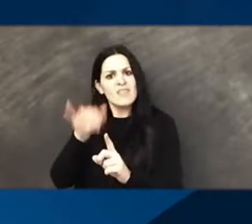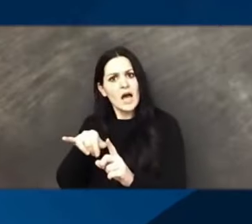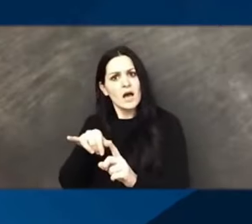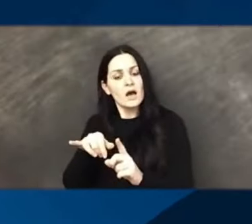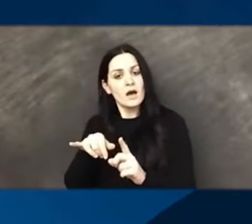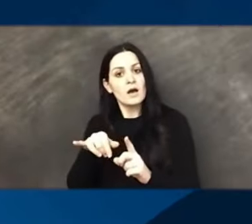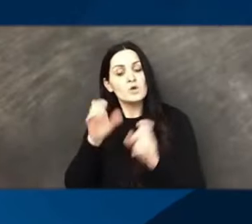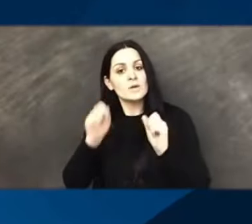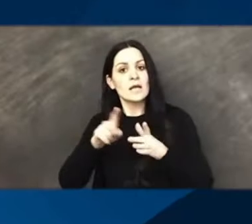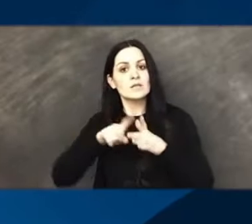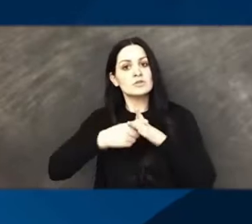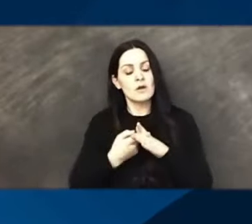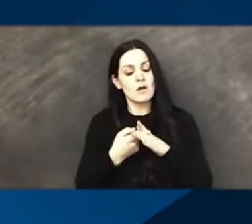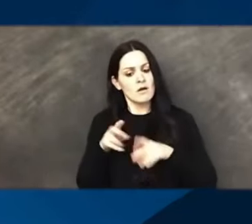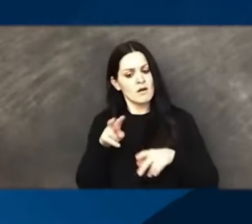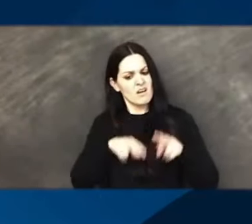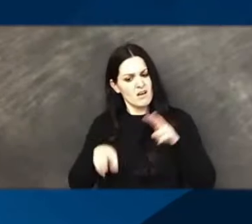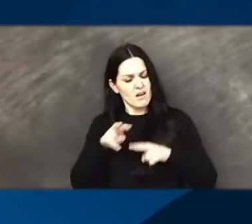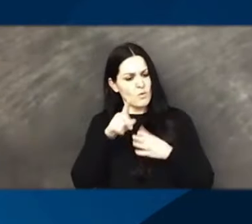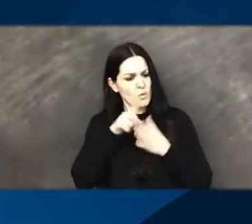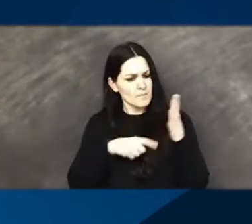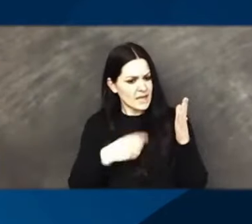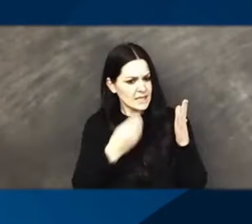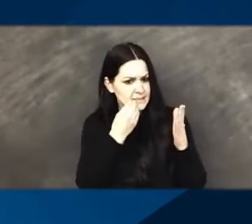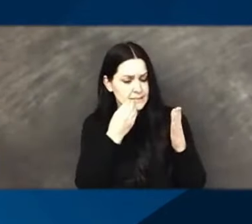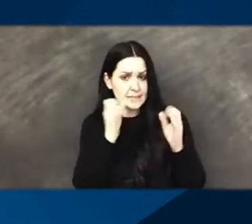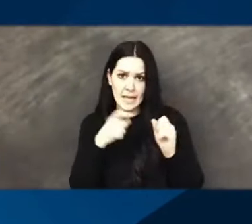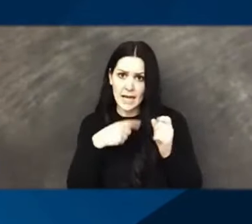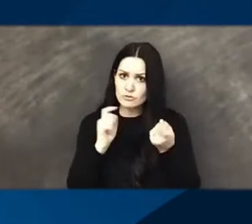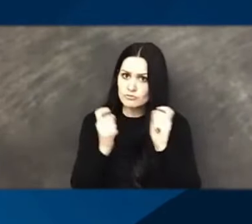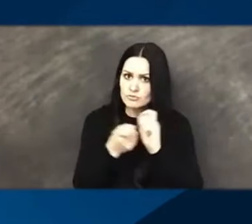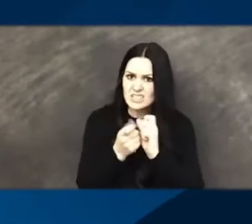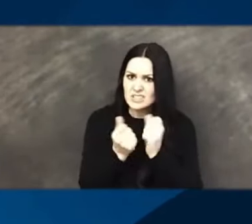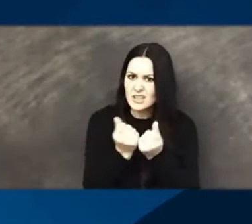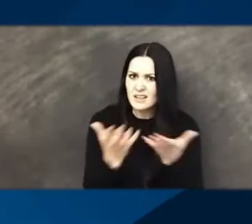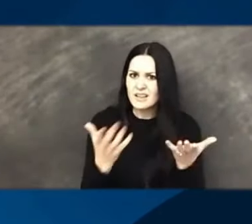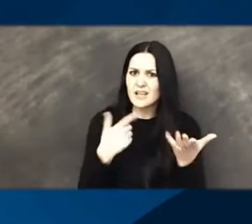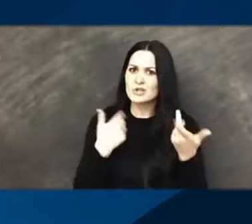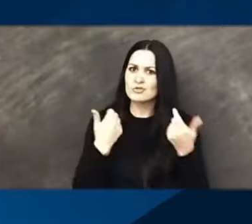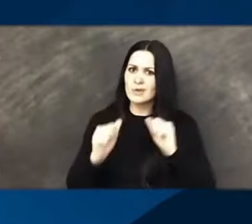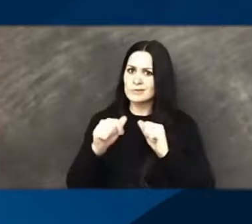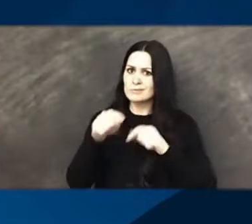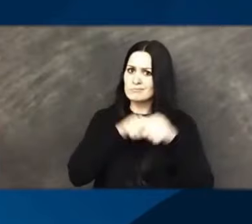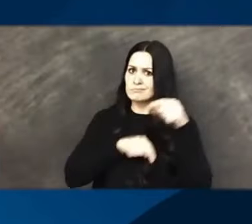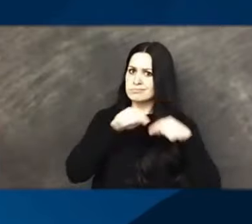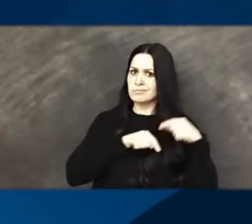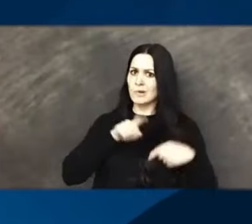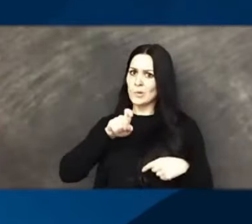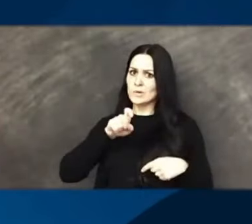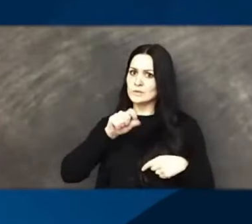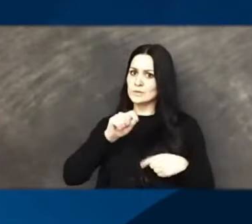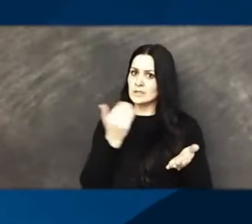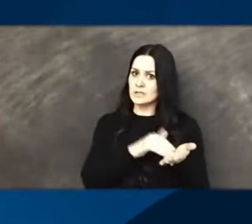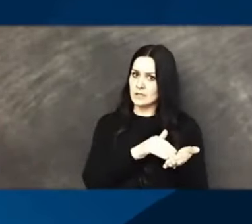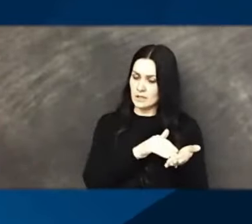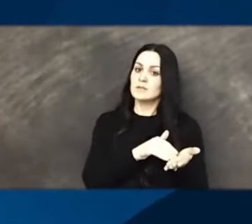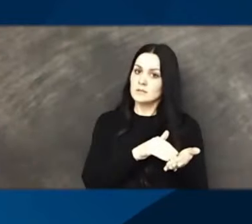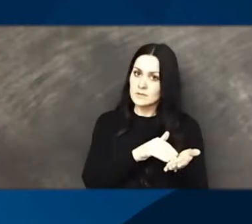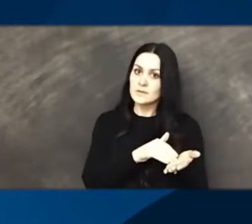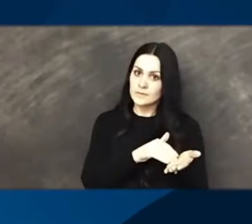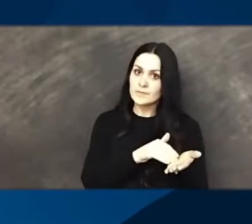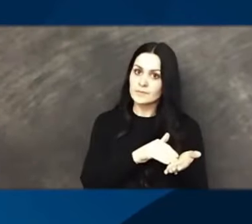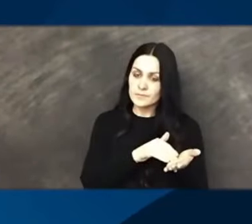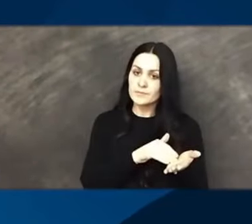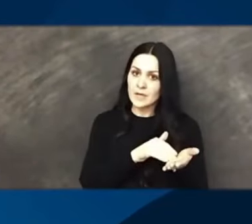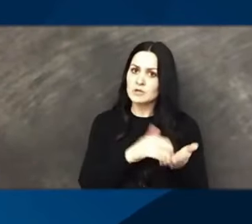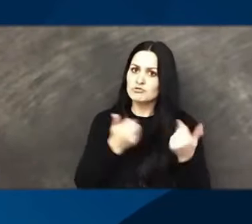lifestyle, look at what you're eating, and see if any small changes can be made so you can reverse the increase in blood pressure, increase in